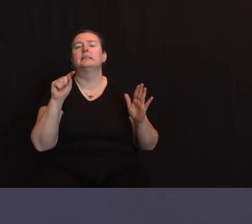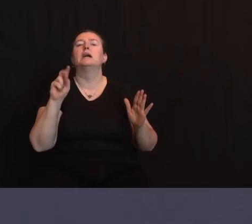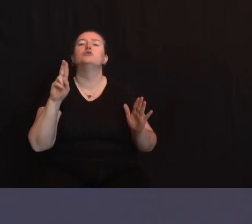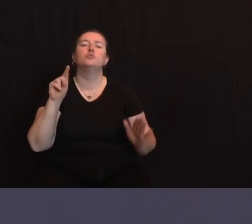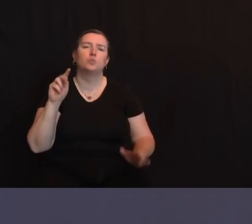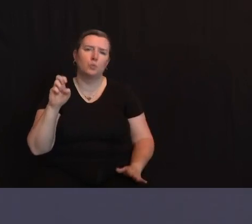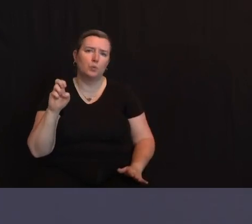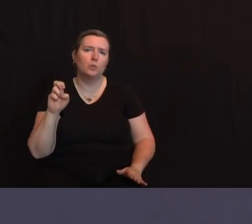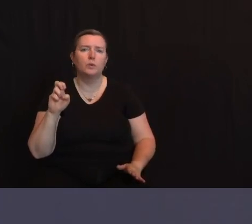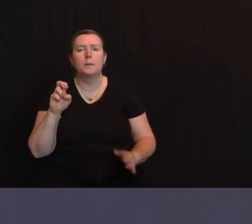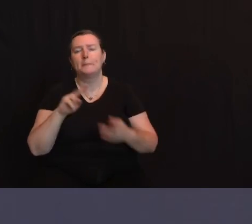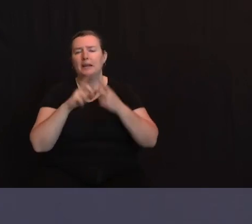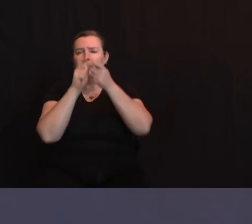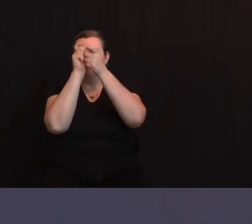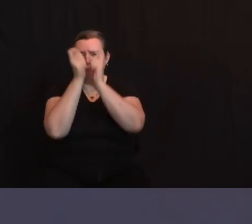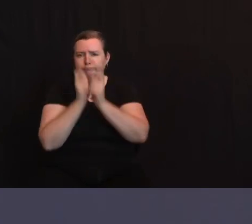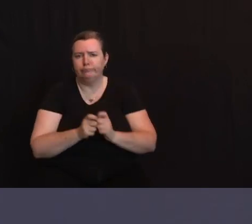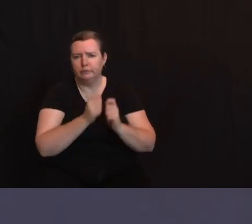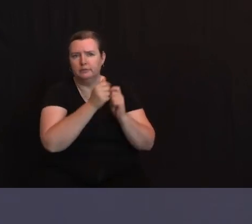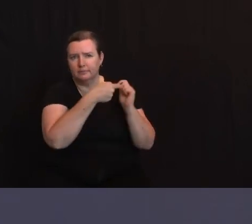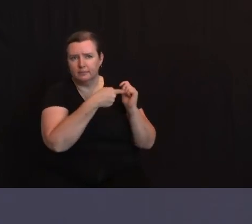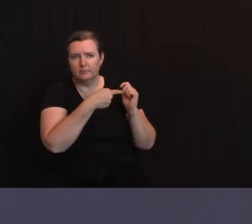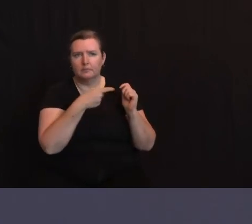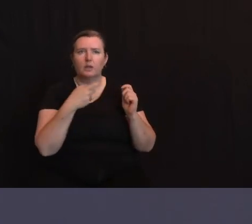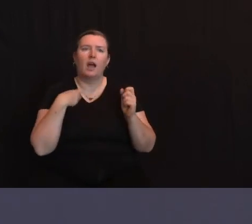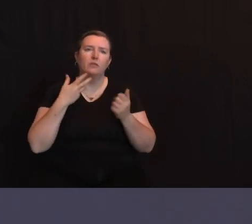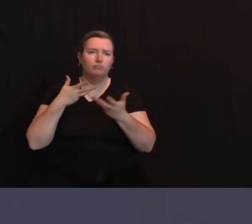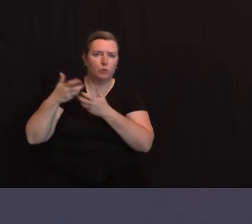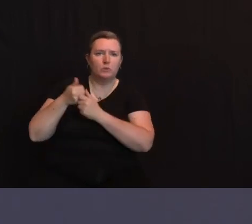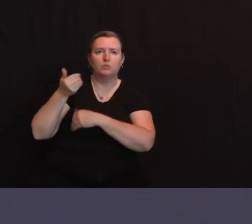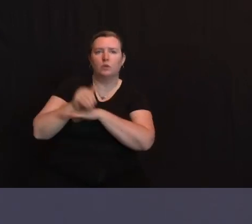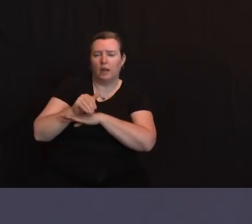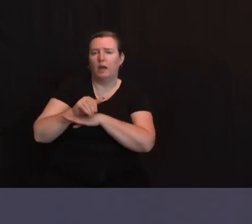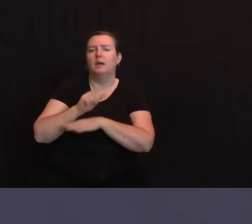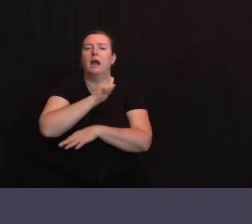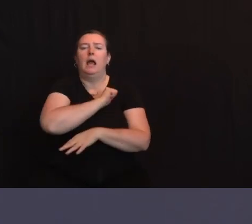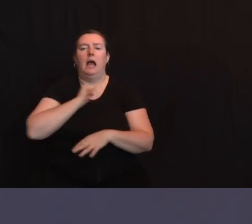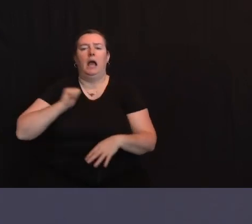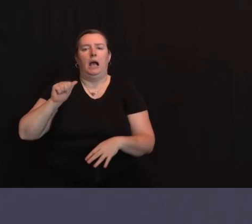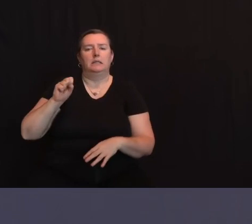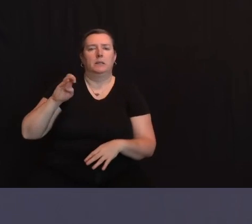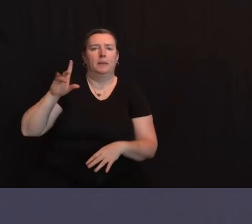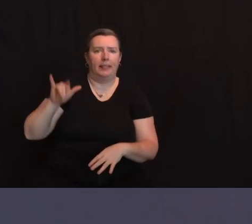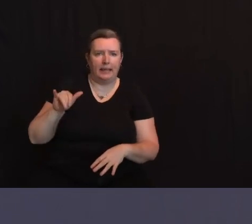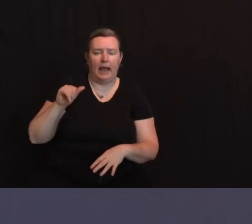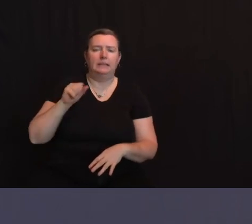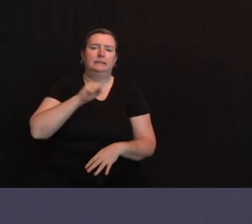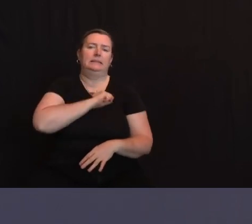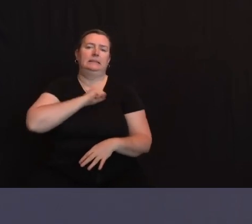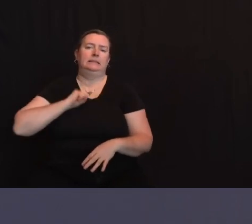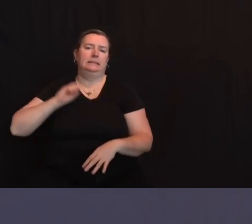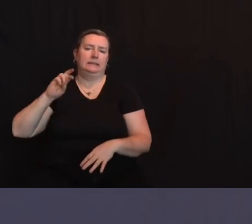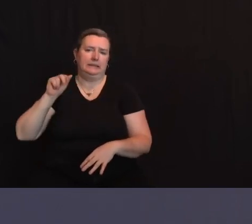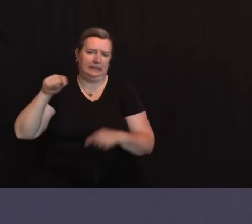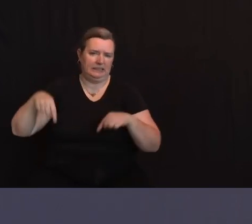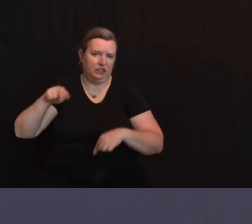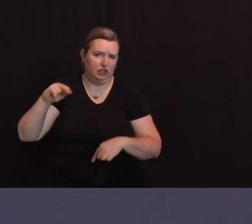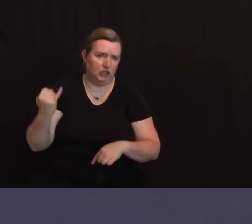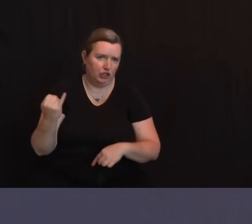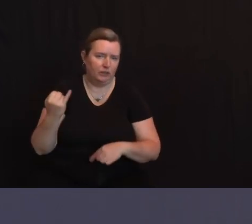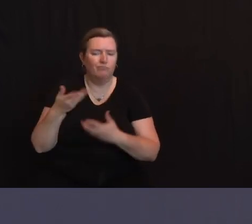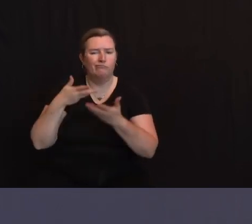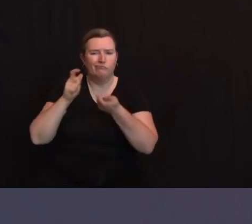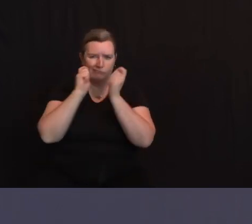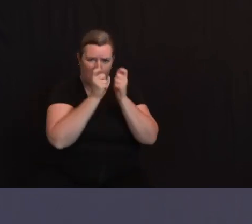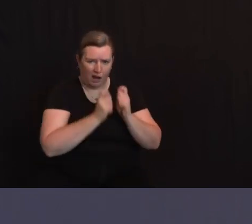Joe Vitale in the Senate and Valerie Veneri Huddle in the Assembly for leading a whole package of bills that will